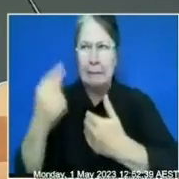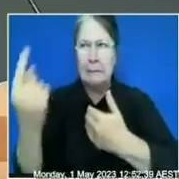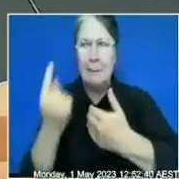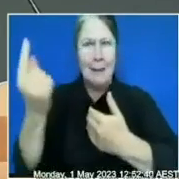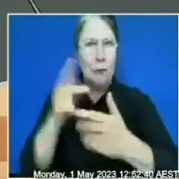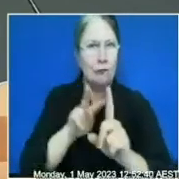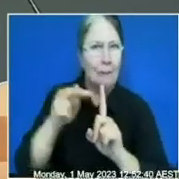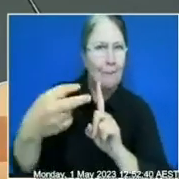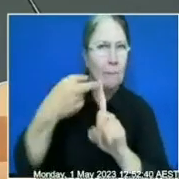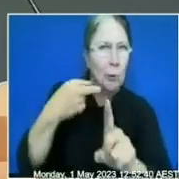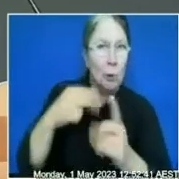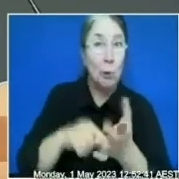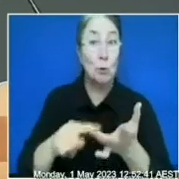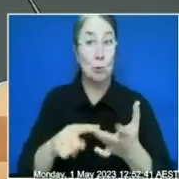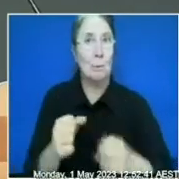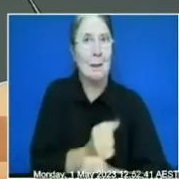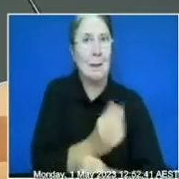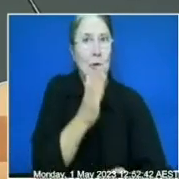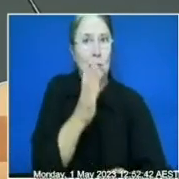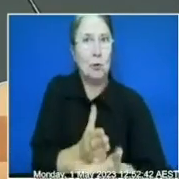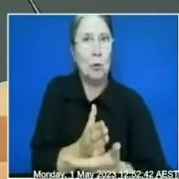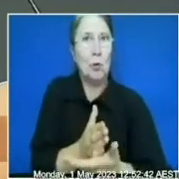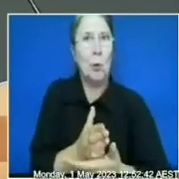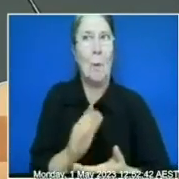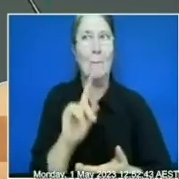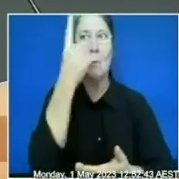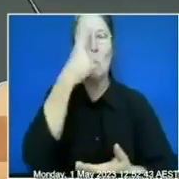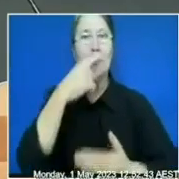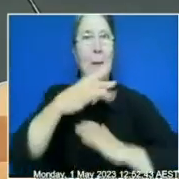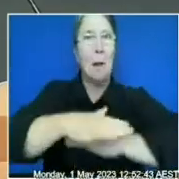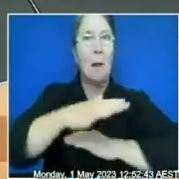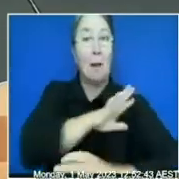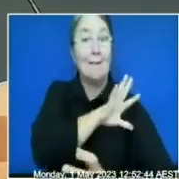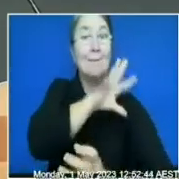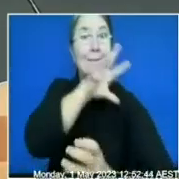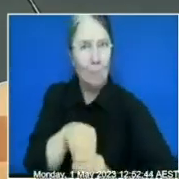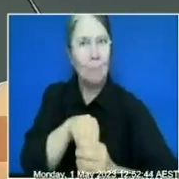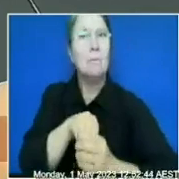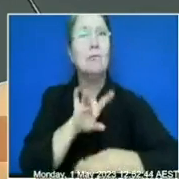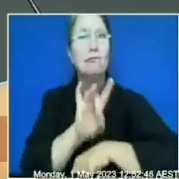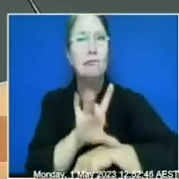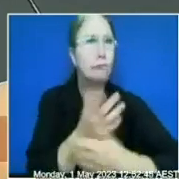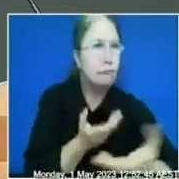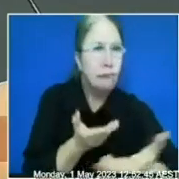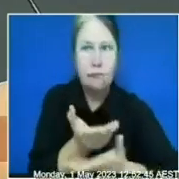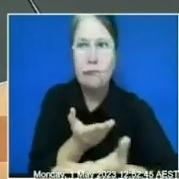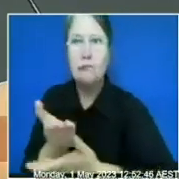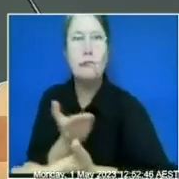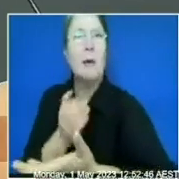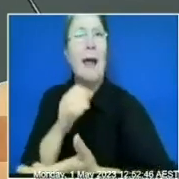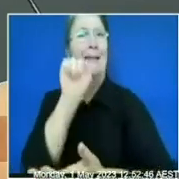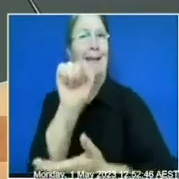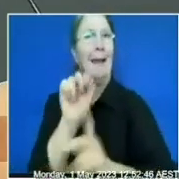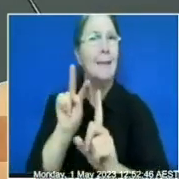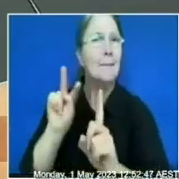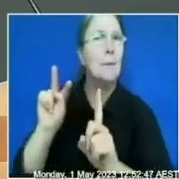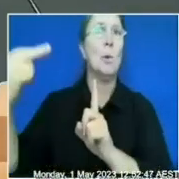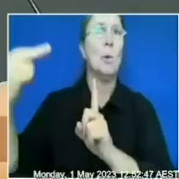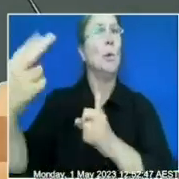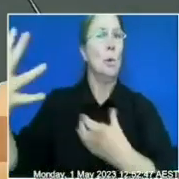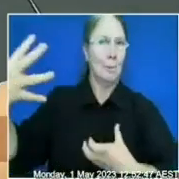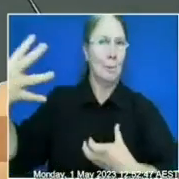is heard, remembering the overrepresentation among First Peoples of mental ill